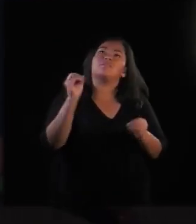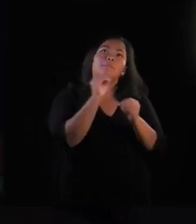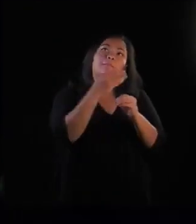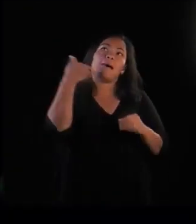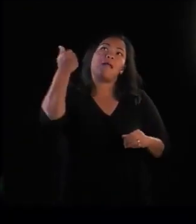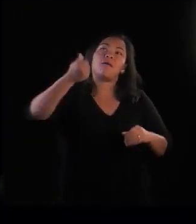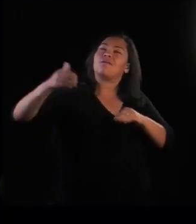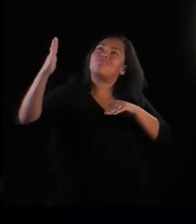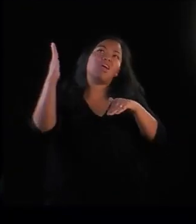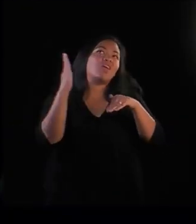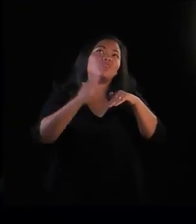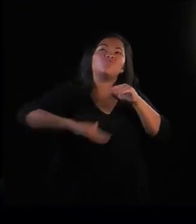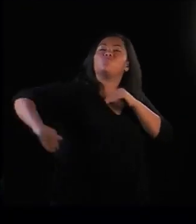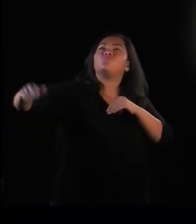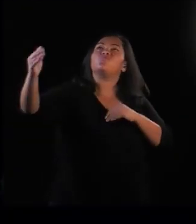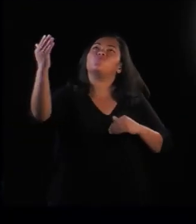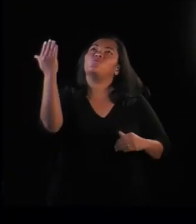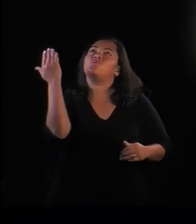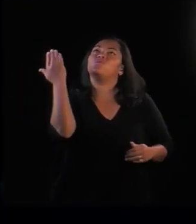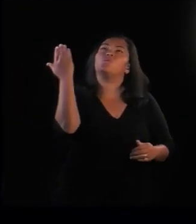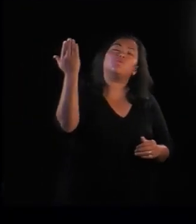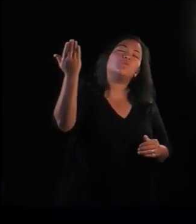Nothing is better than you.